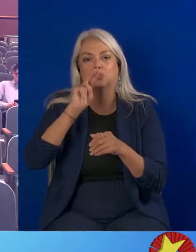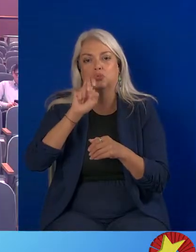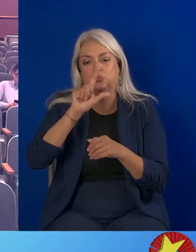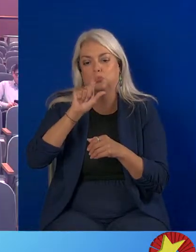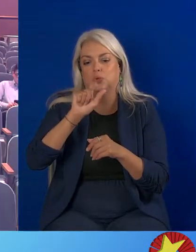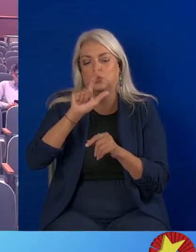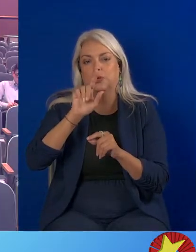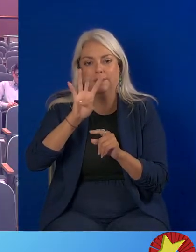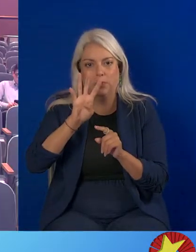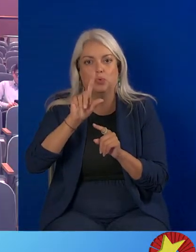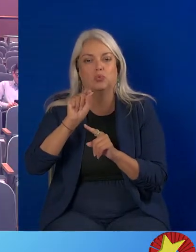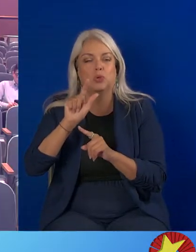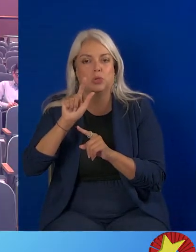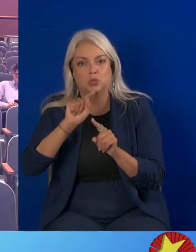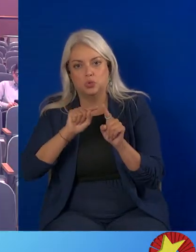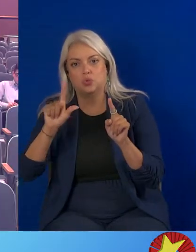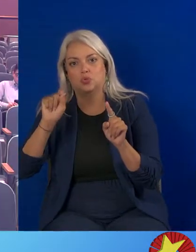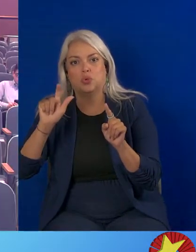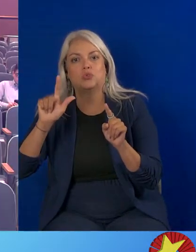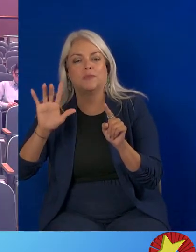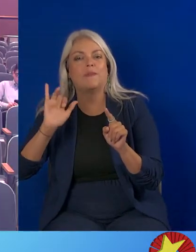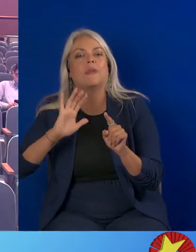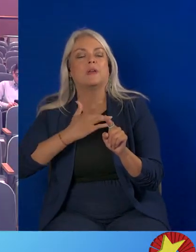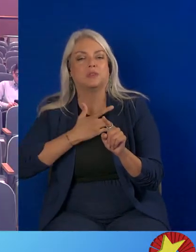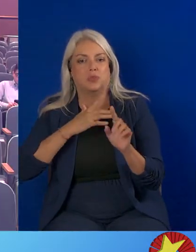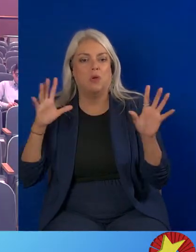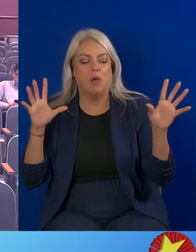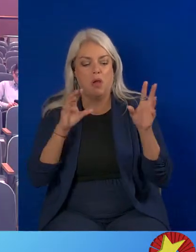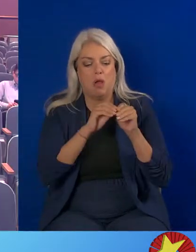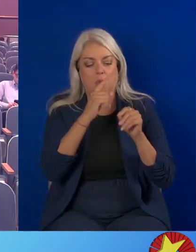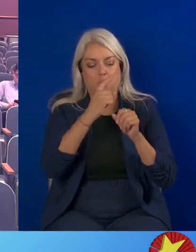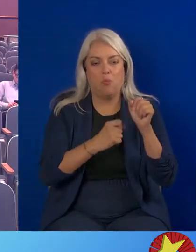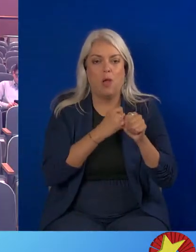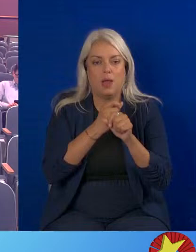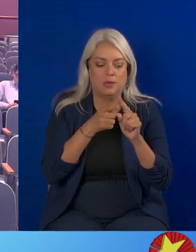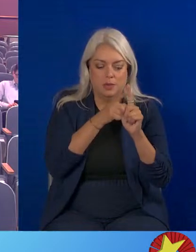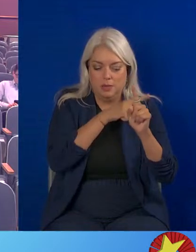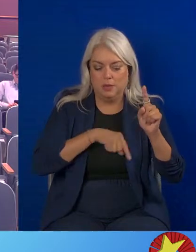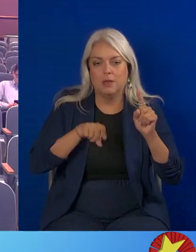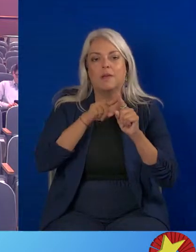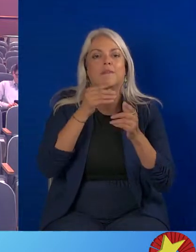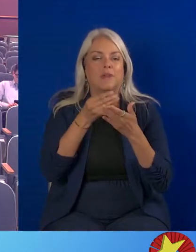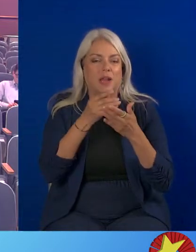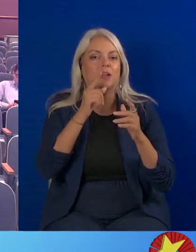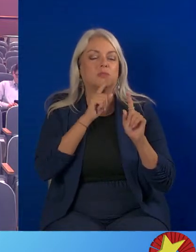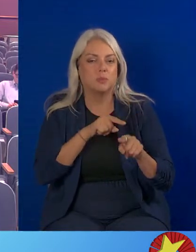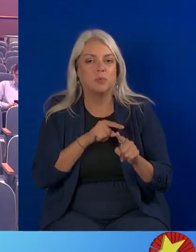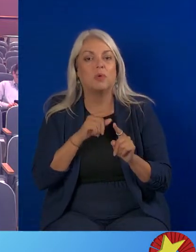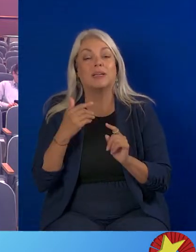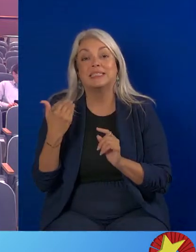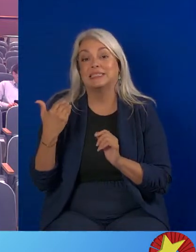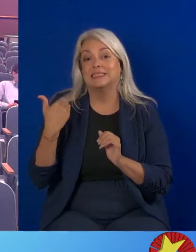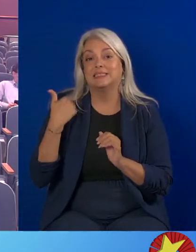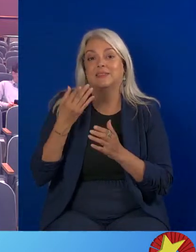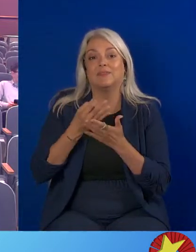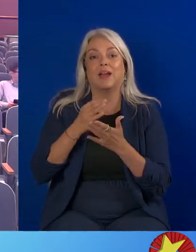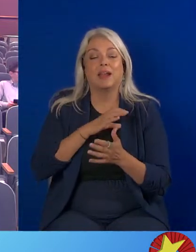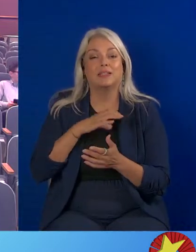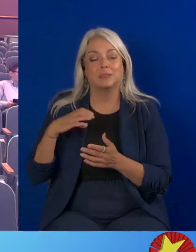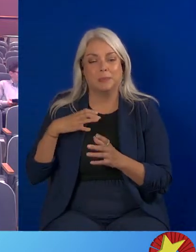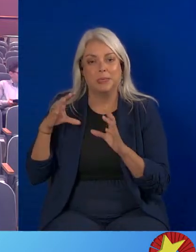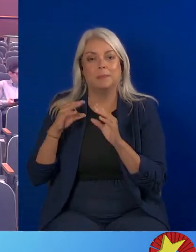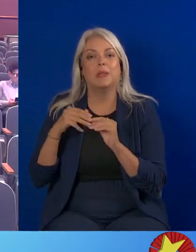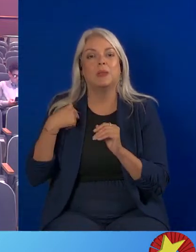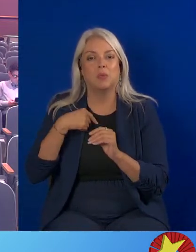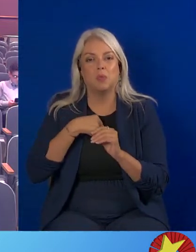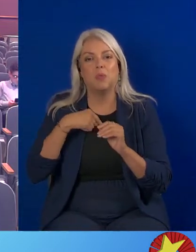2025. That's our year-end financial report. This data was covered in more detail at our most recent Finance Committee